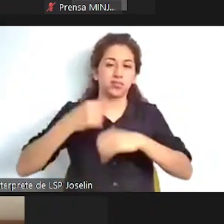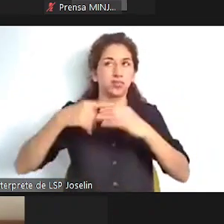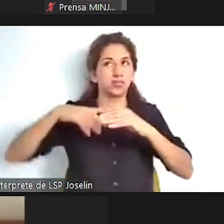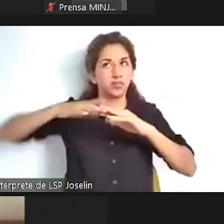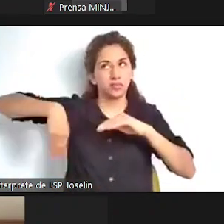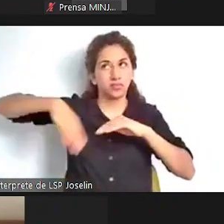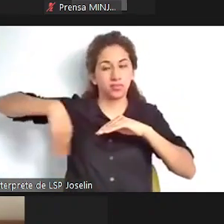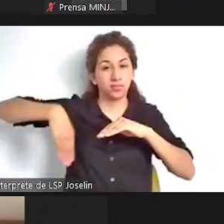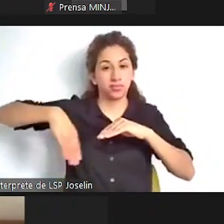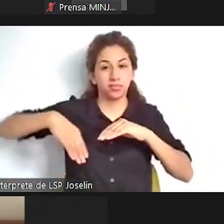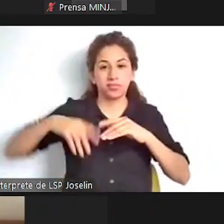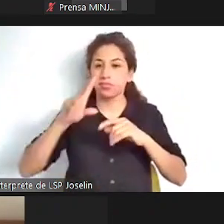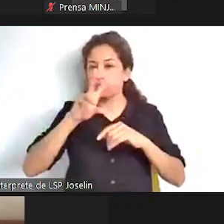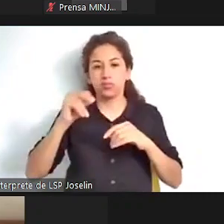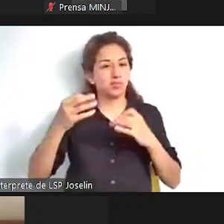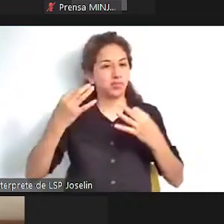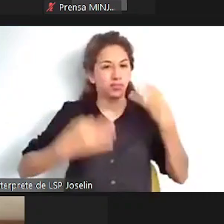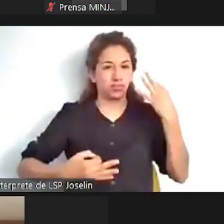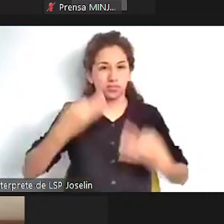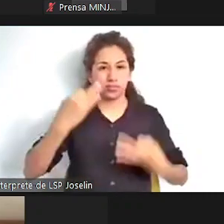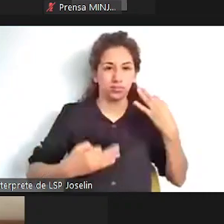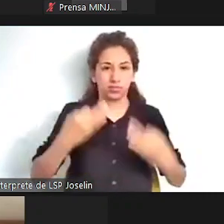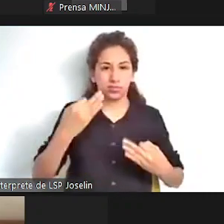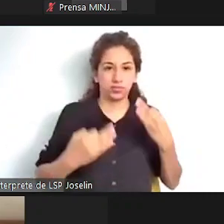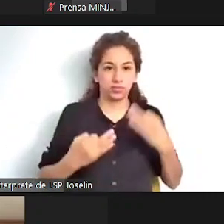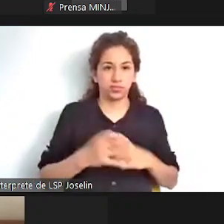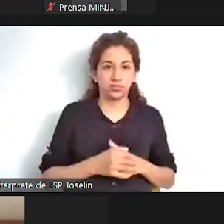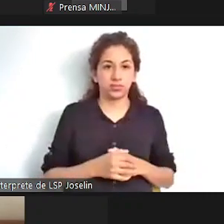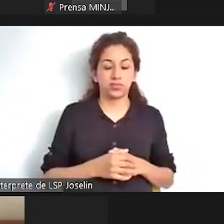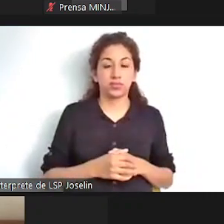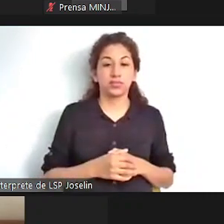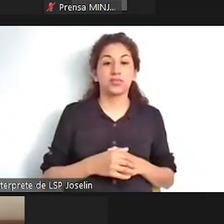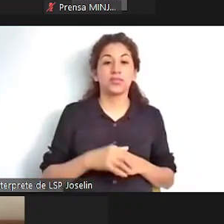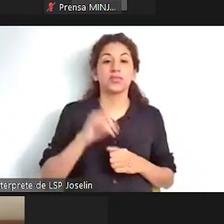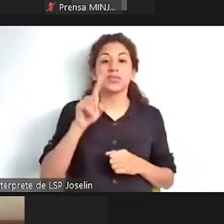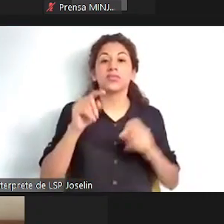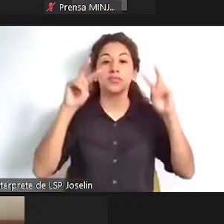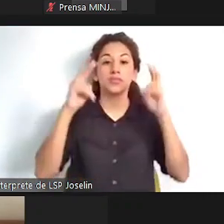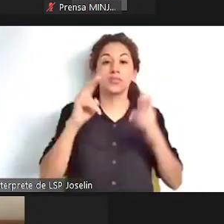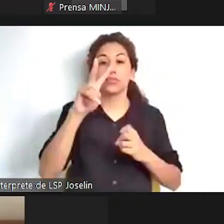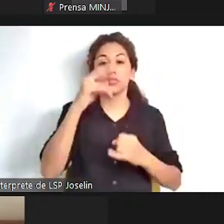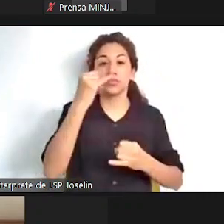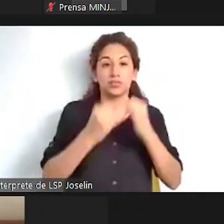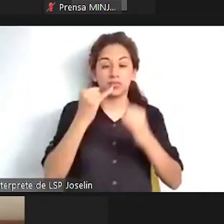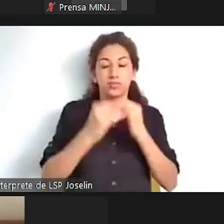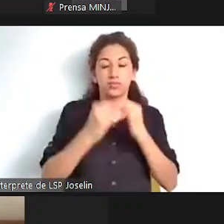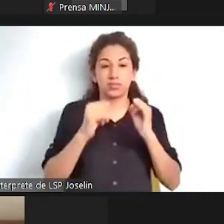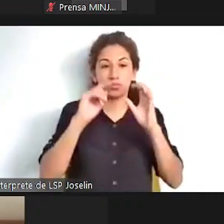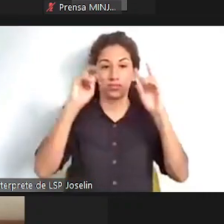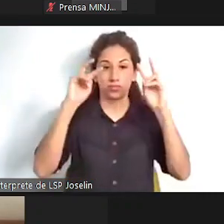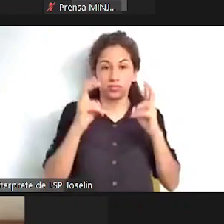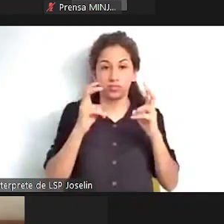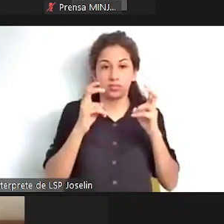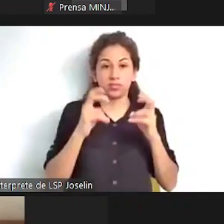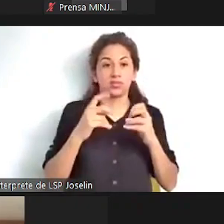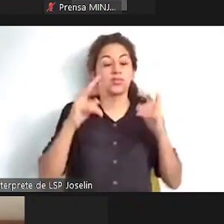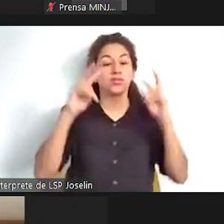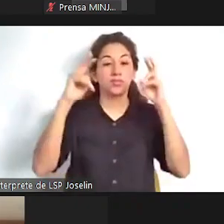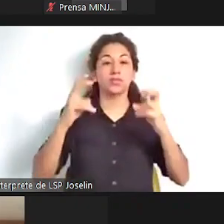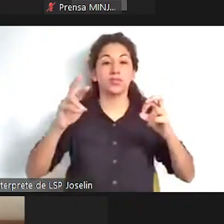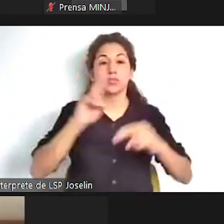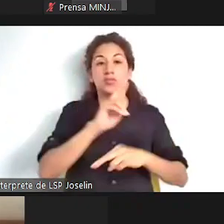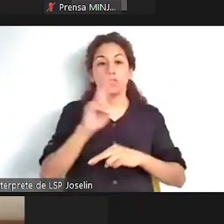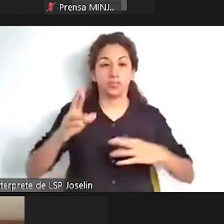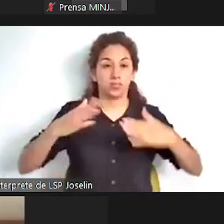no but the justice gets too late and we know that when the justice is too late it's not justice in itself